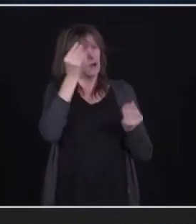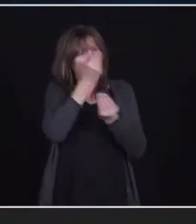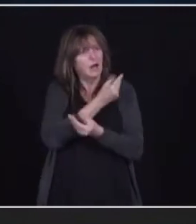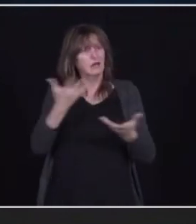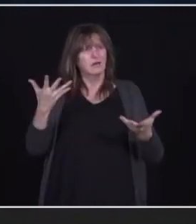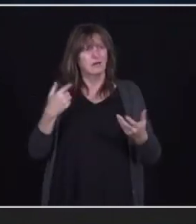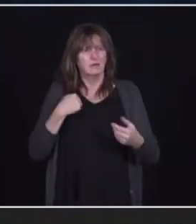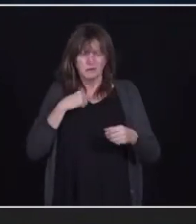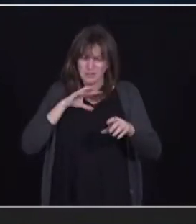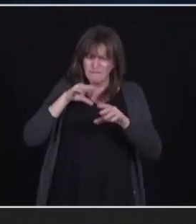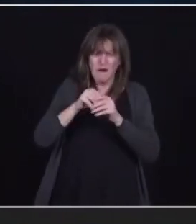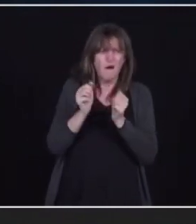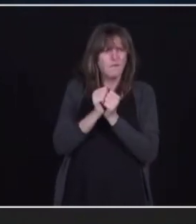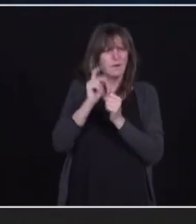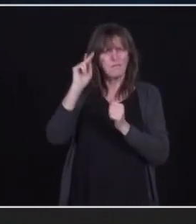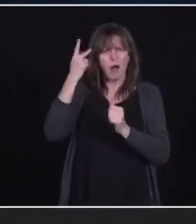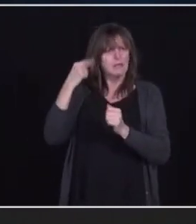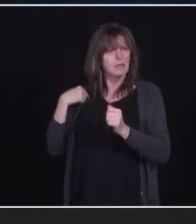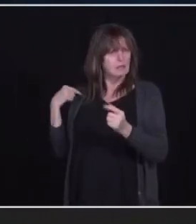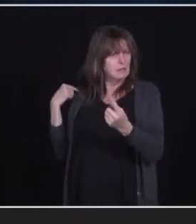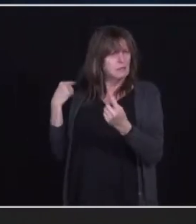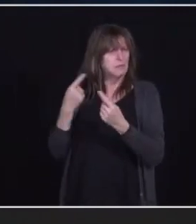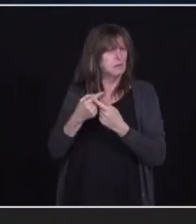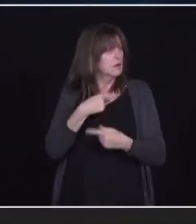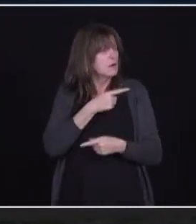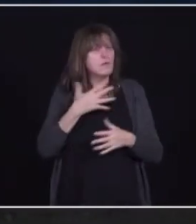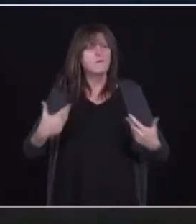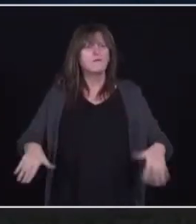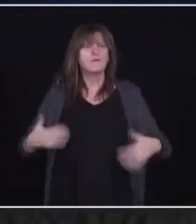cannot understand for the life of me. Follow up?